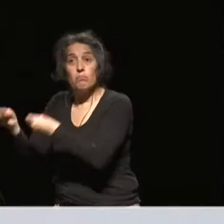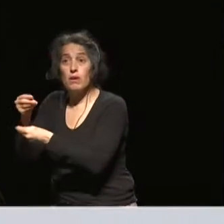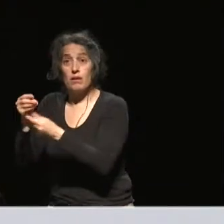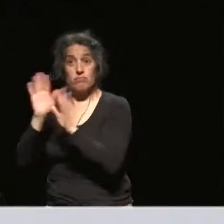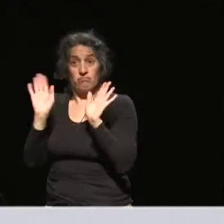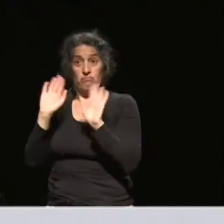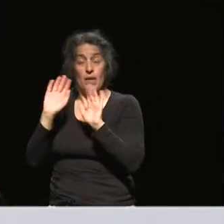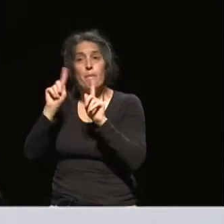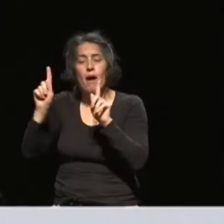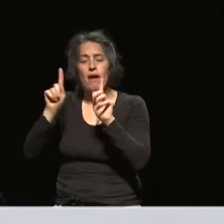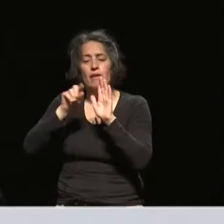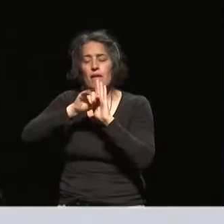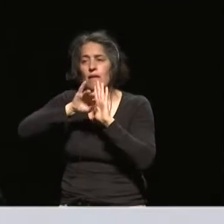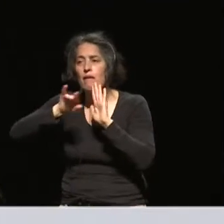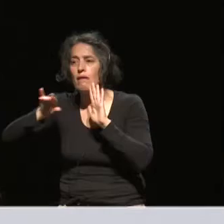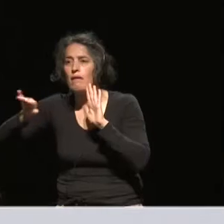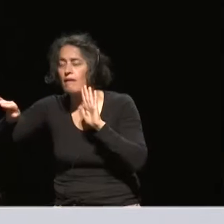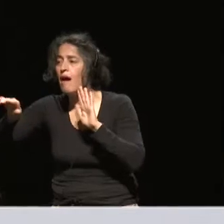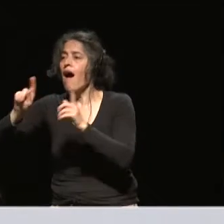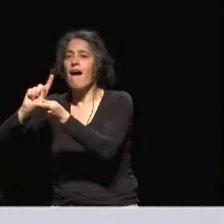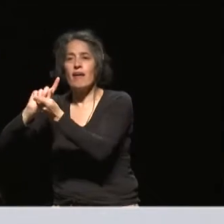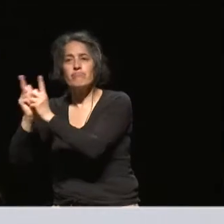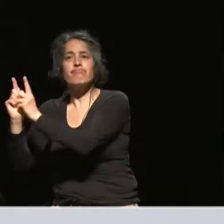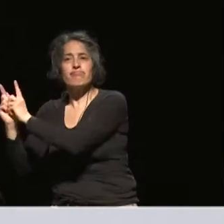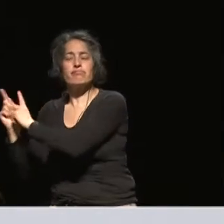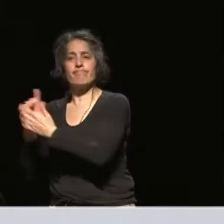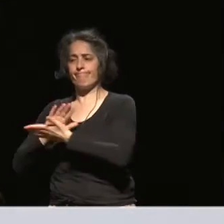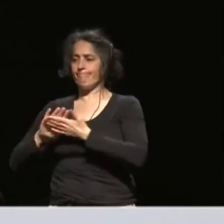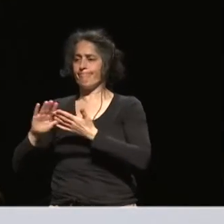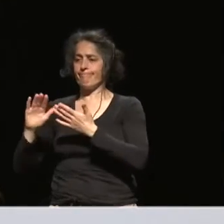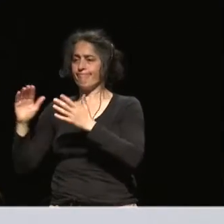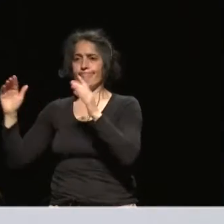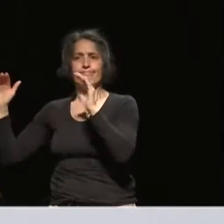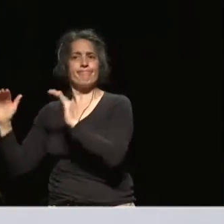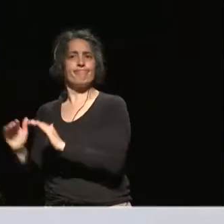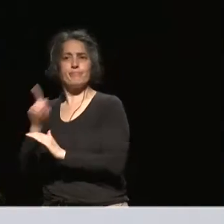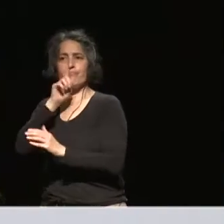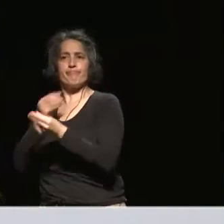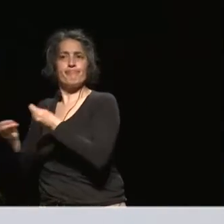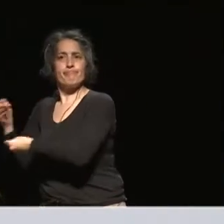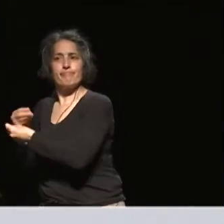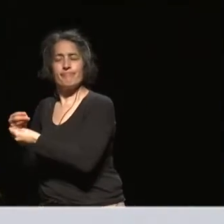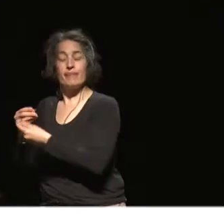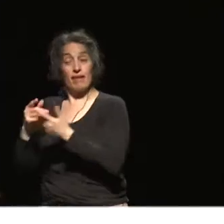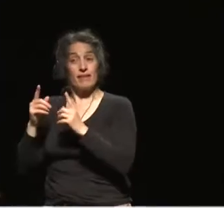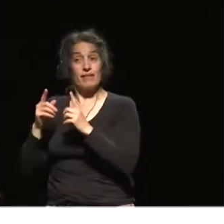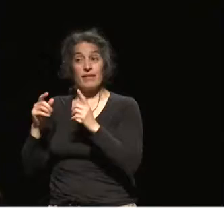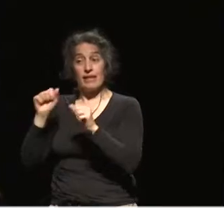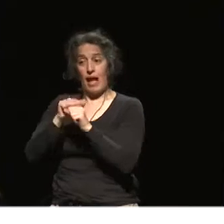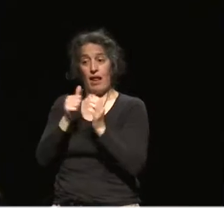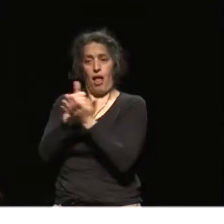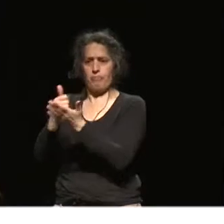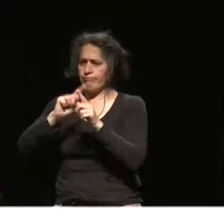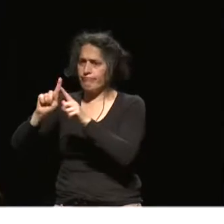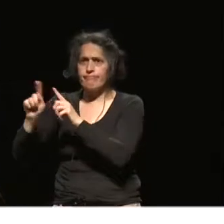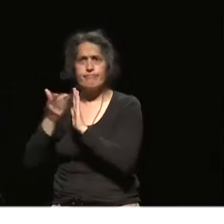behaviors over time. The problem is that corruption is a very emotive word. It's something that hits us in the gut, but it actually means